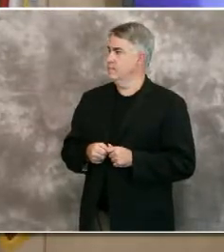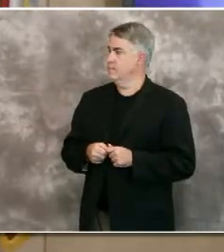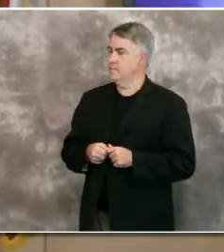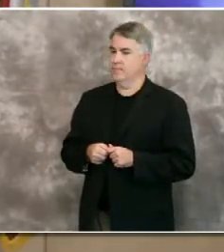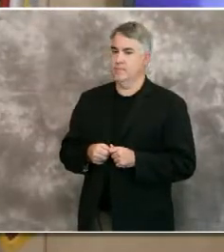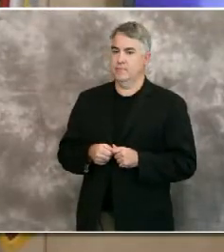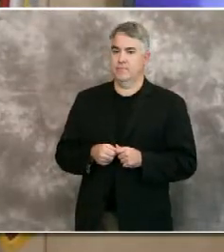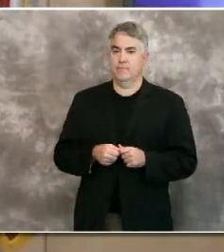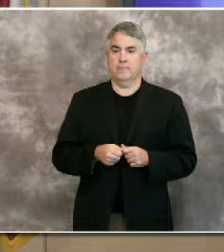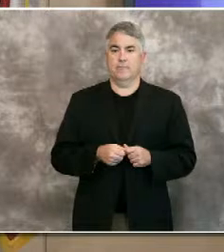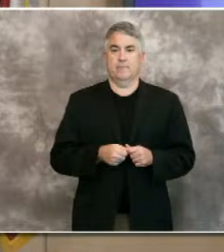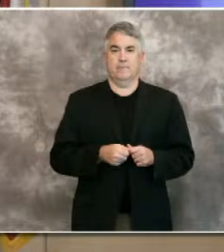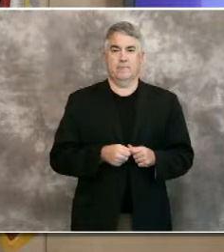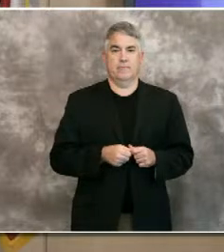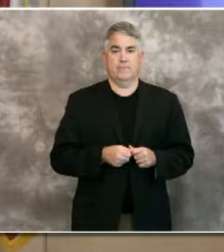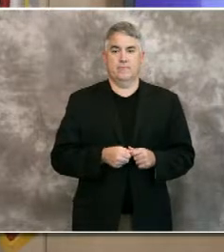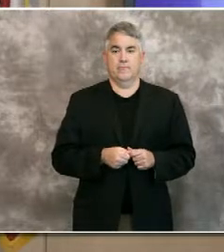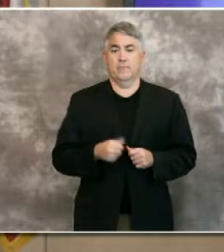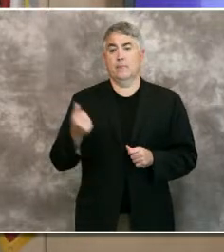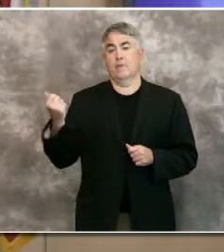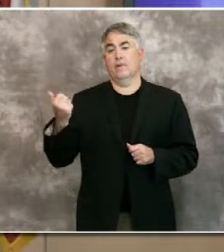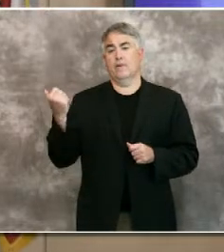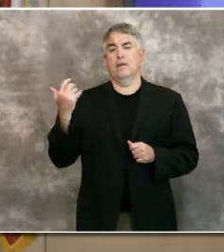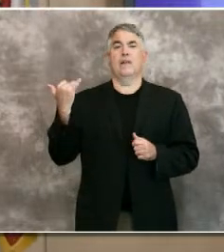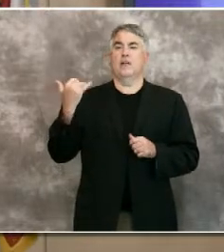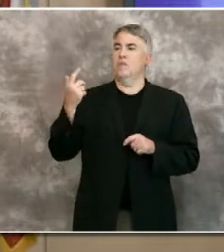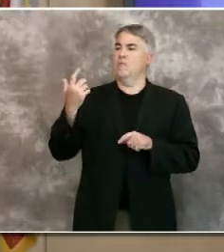Thank you, Dr. Wooten. We'll now go to our call-in questions.